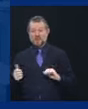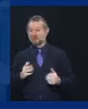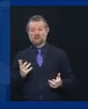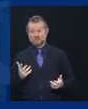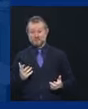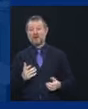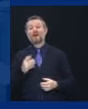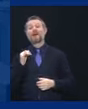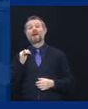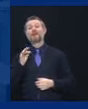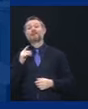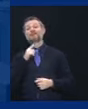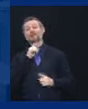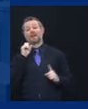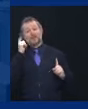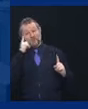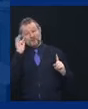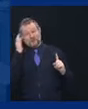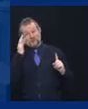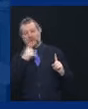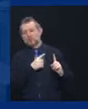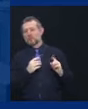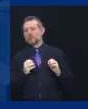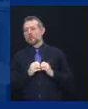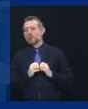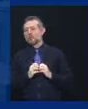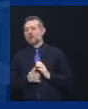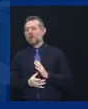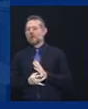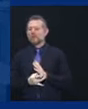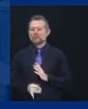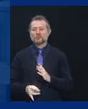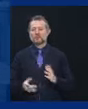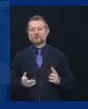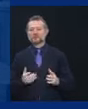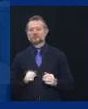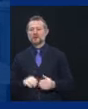competent, it did not have to be 400,000 people.